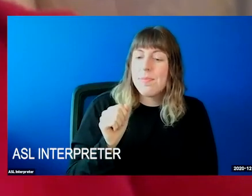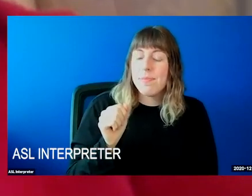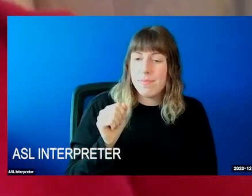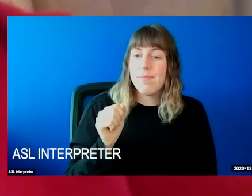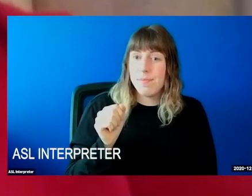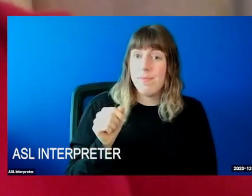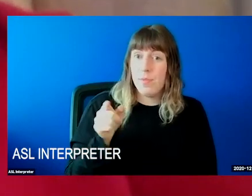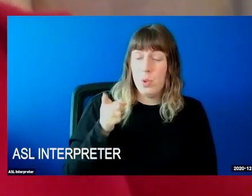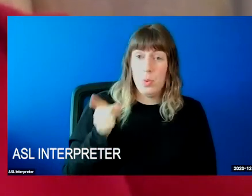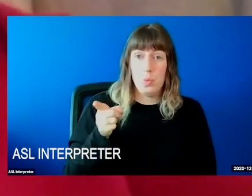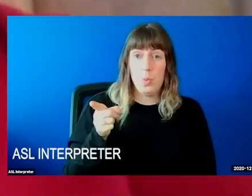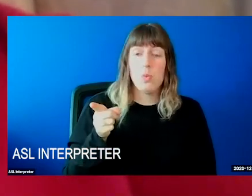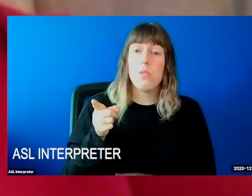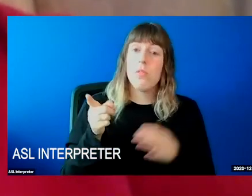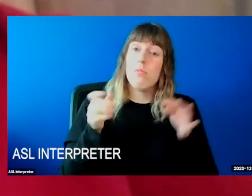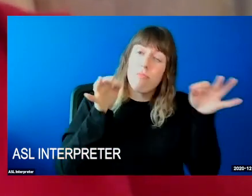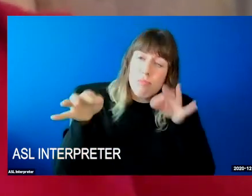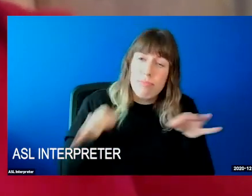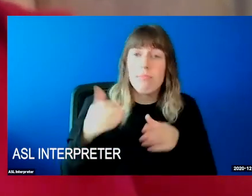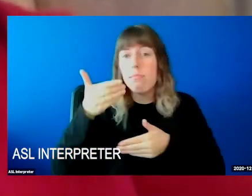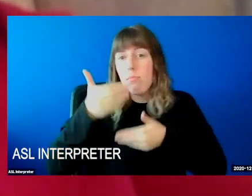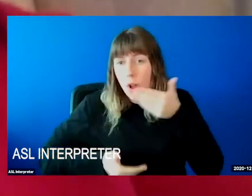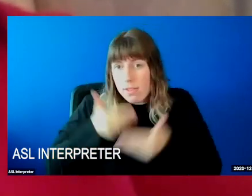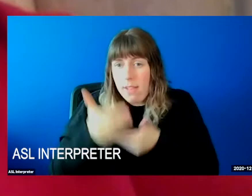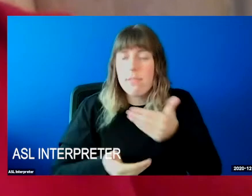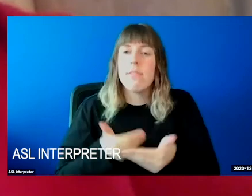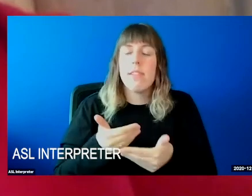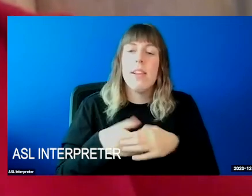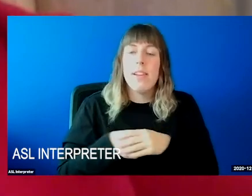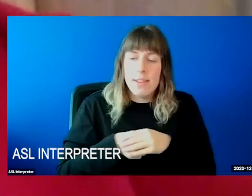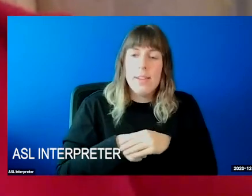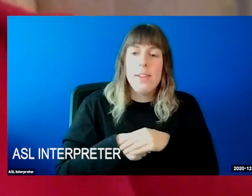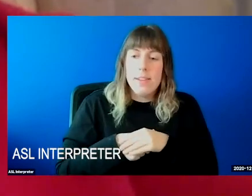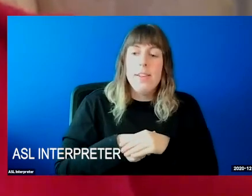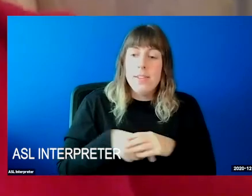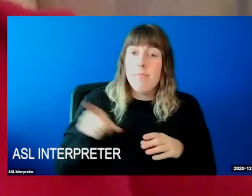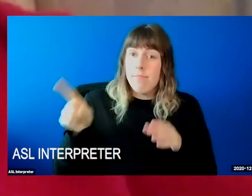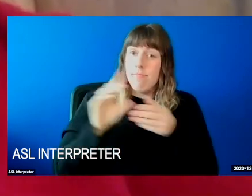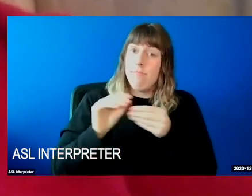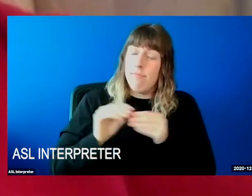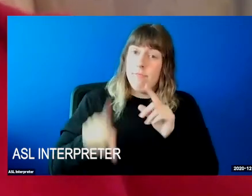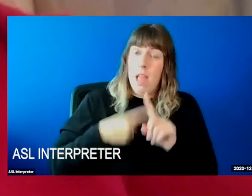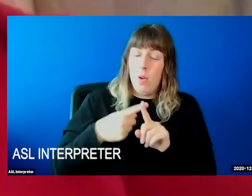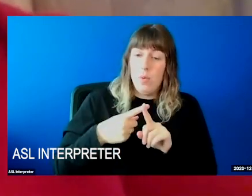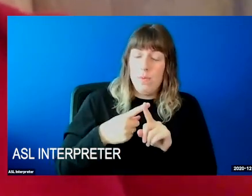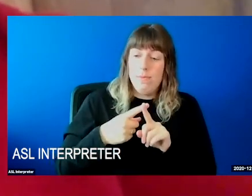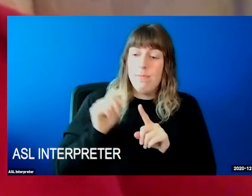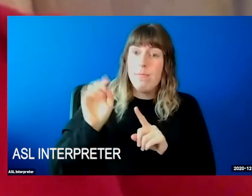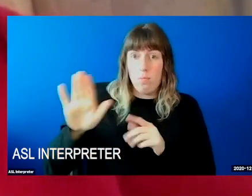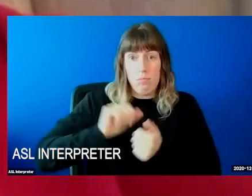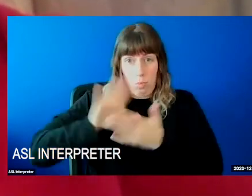you've described your process and a lot of the ideas behind this way